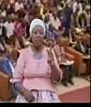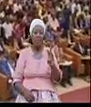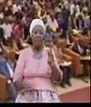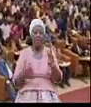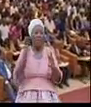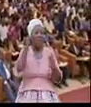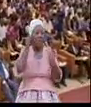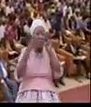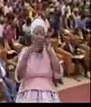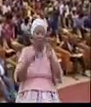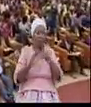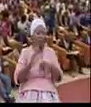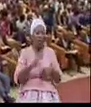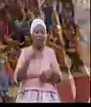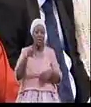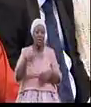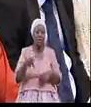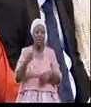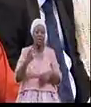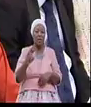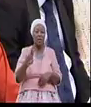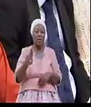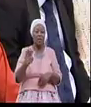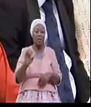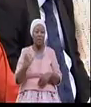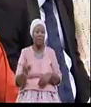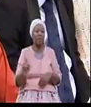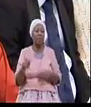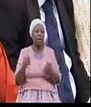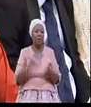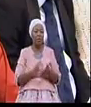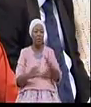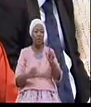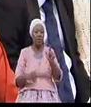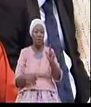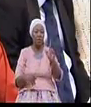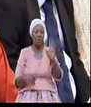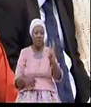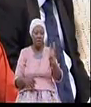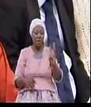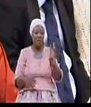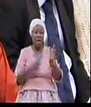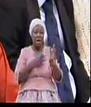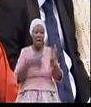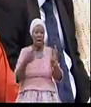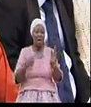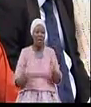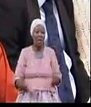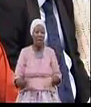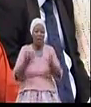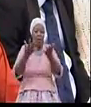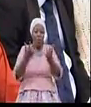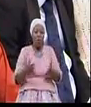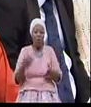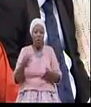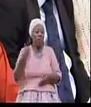the weight of the golden earrings that he requested